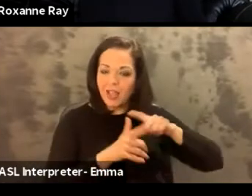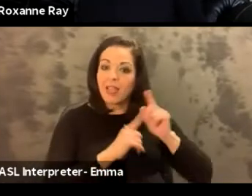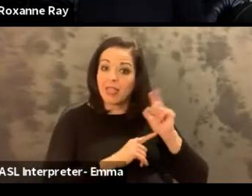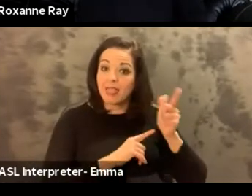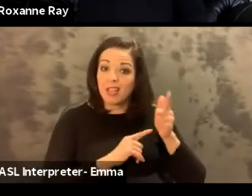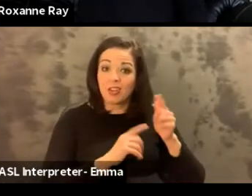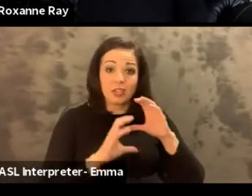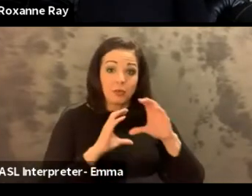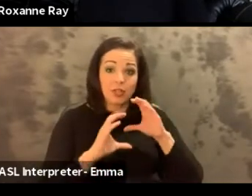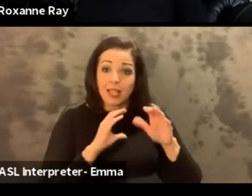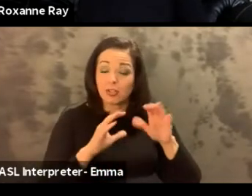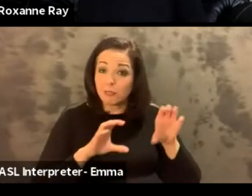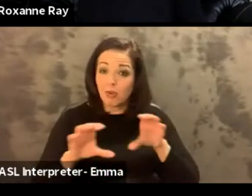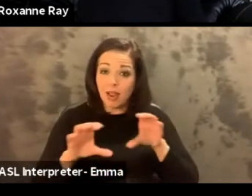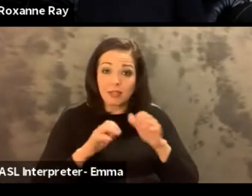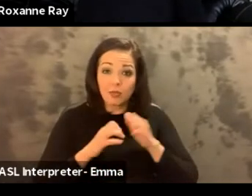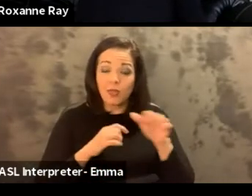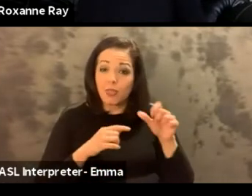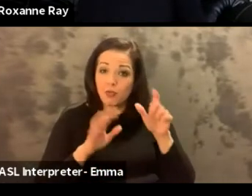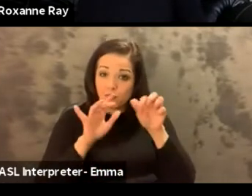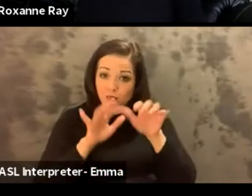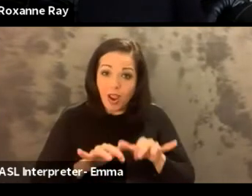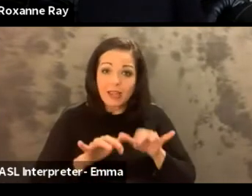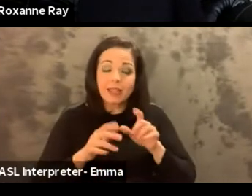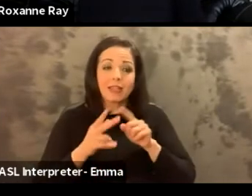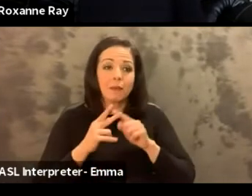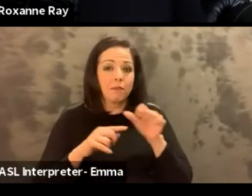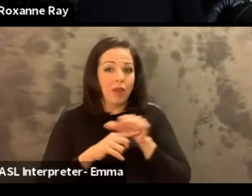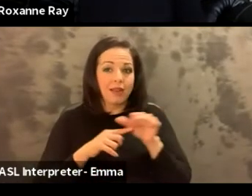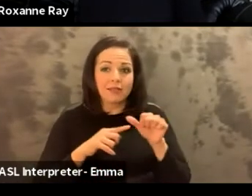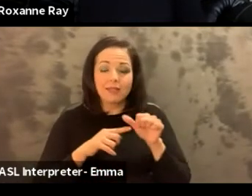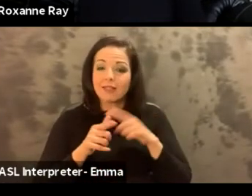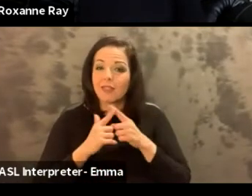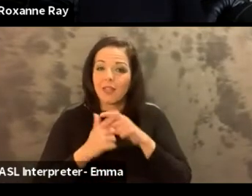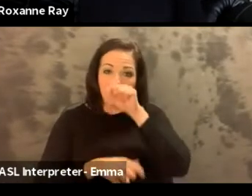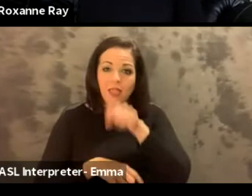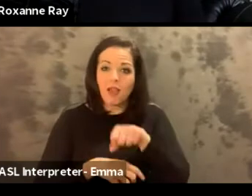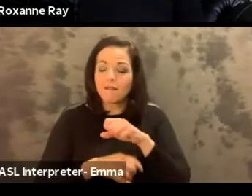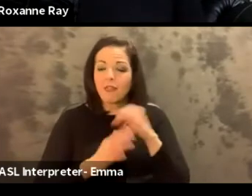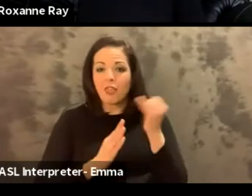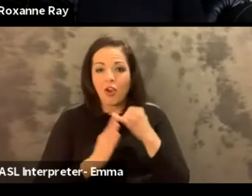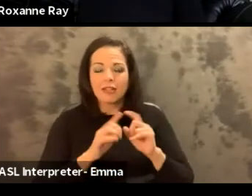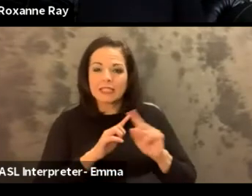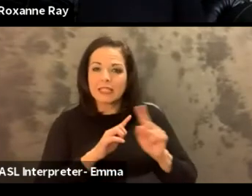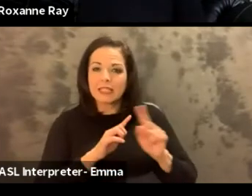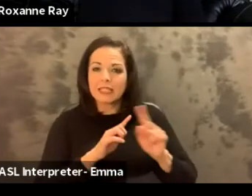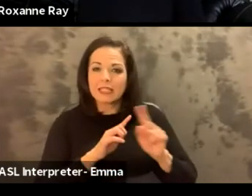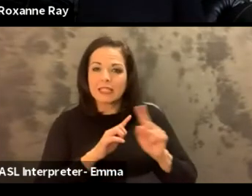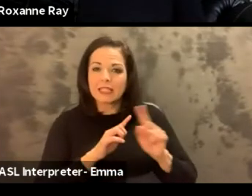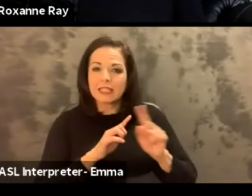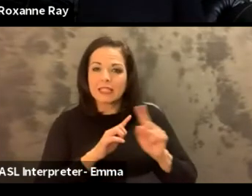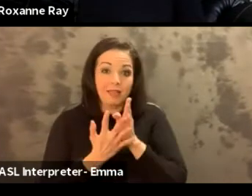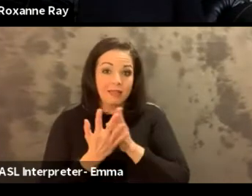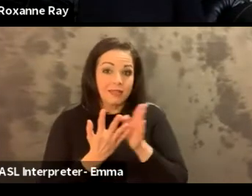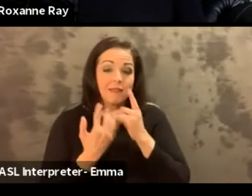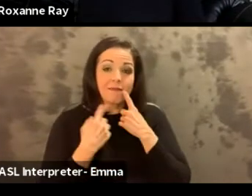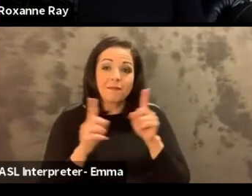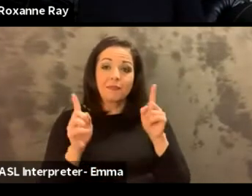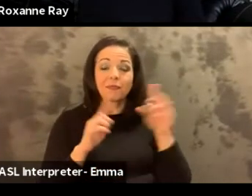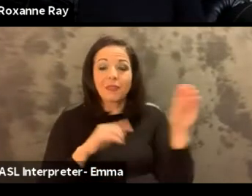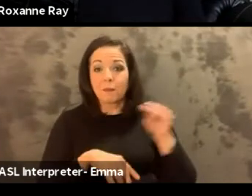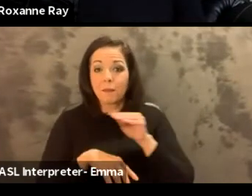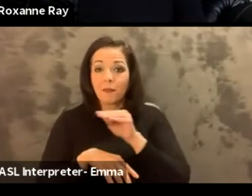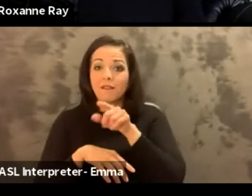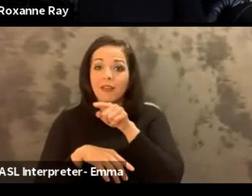communications practice with a writing practice and an ongoing love of the arts and many different disciplines led me to City Arts Magazine, where